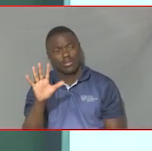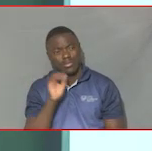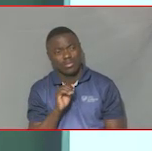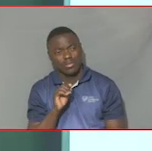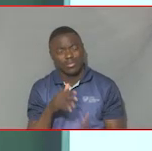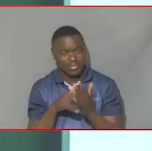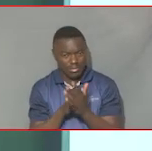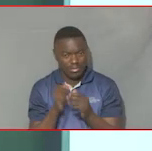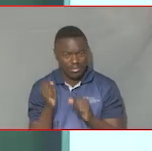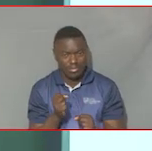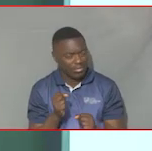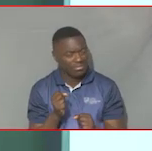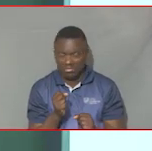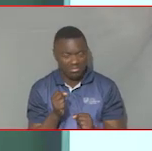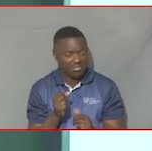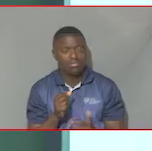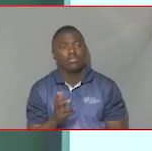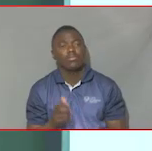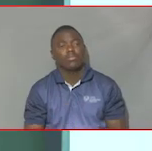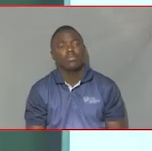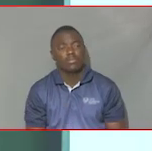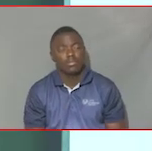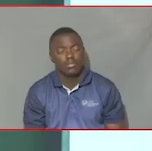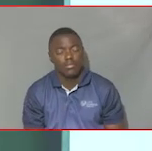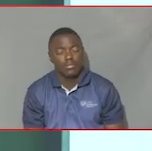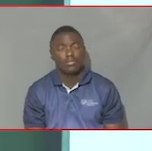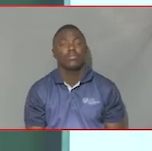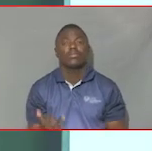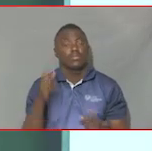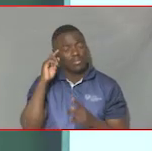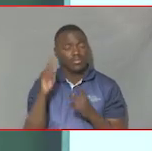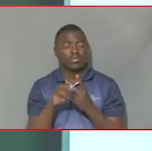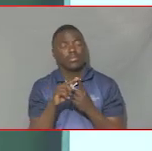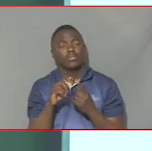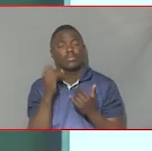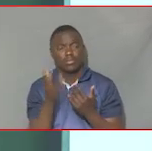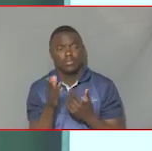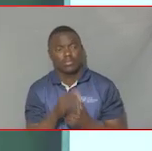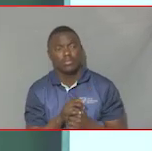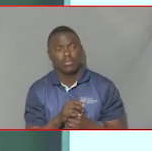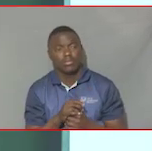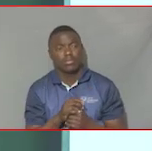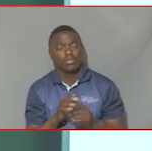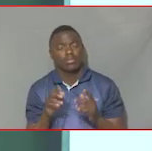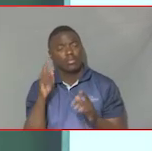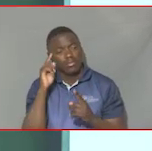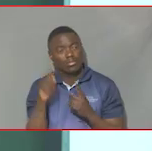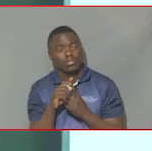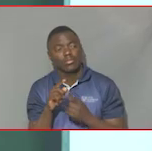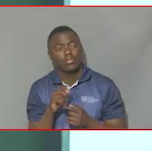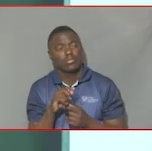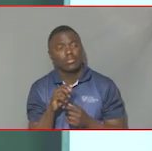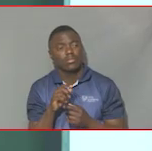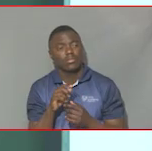it's weak. So in this case, people, we can see it's a positive value. So it is positive. It's close to 1, so it's